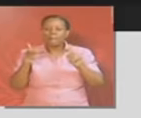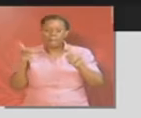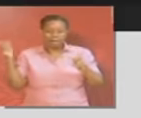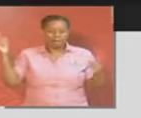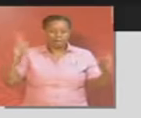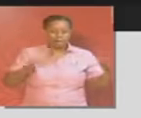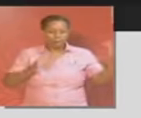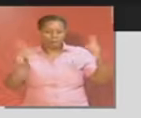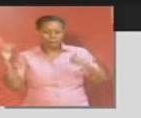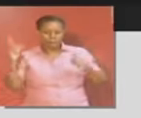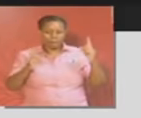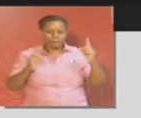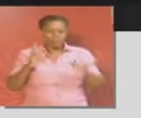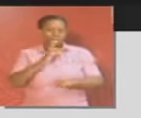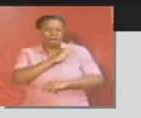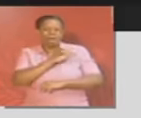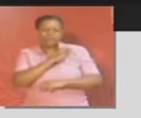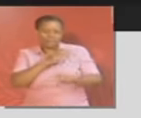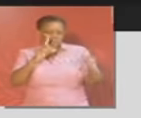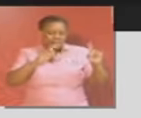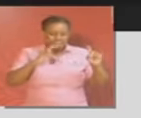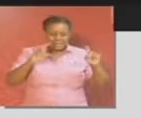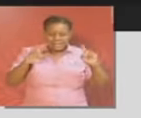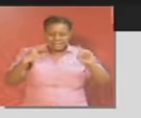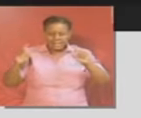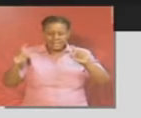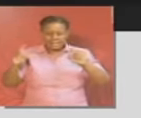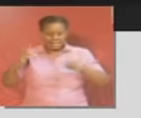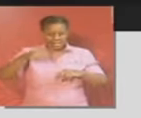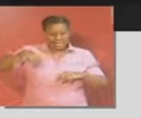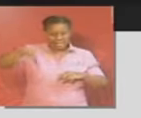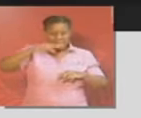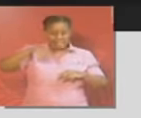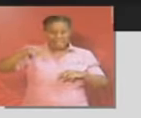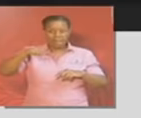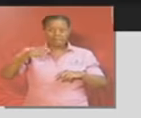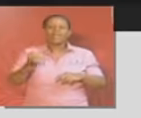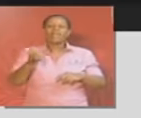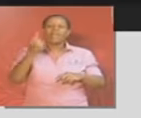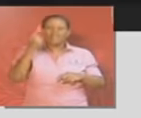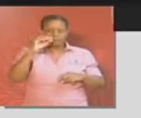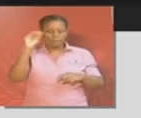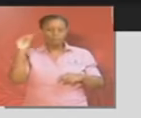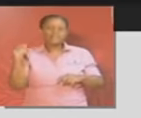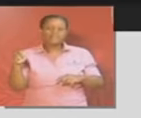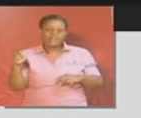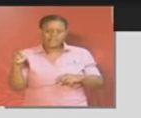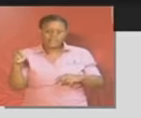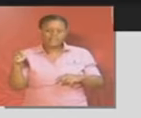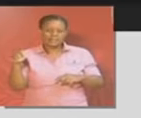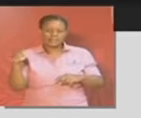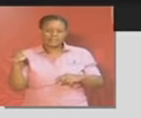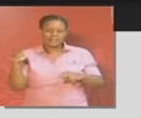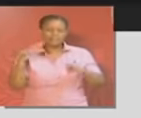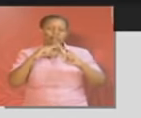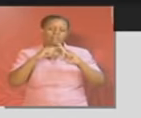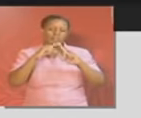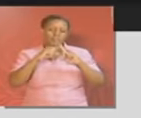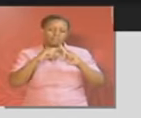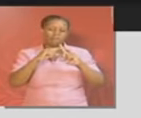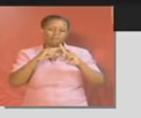slide. We have the demographic distribution, which remains largely as it has been, with about 53%